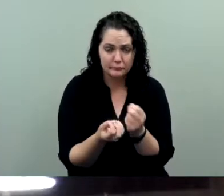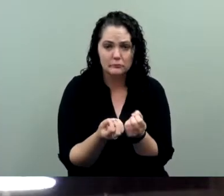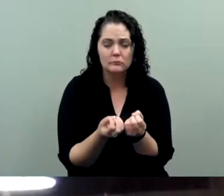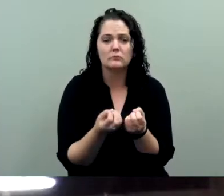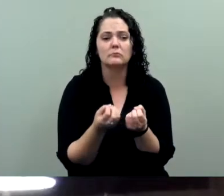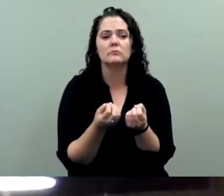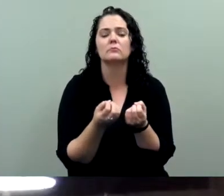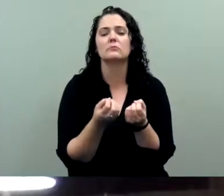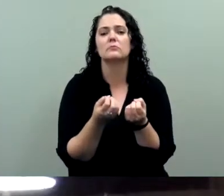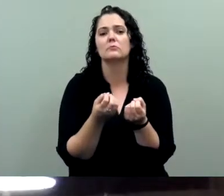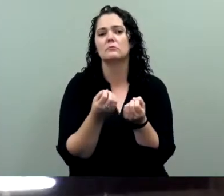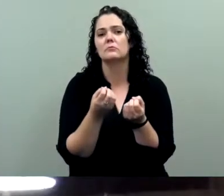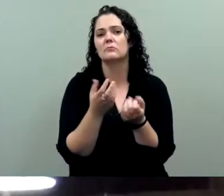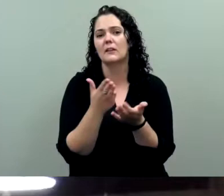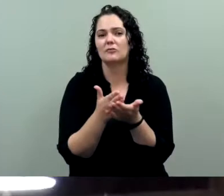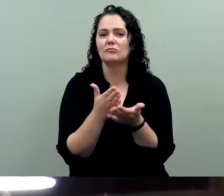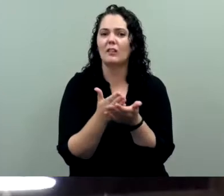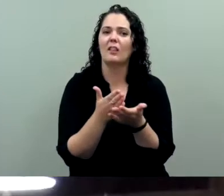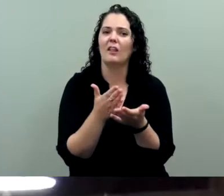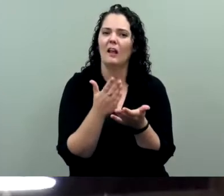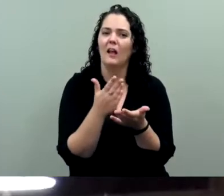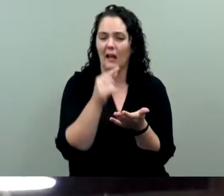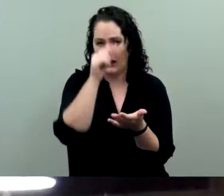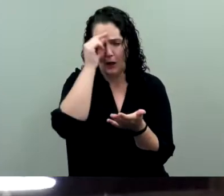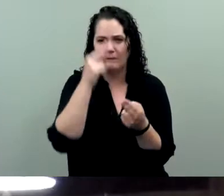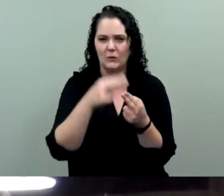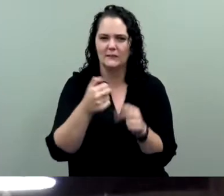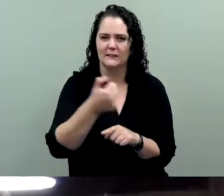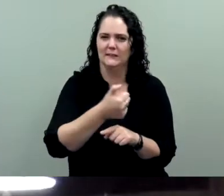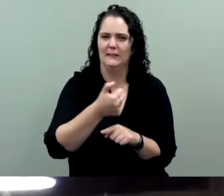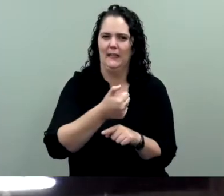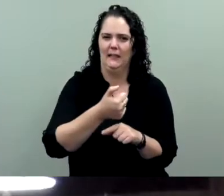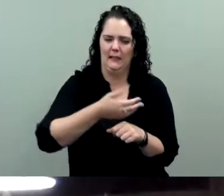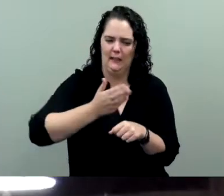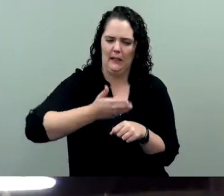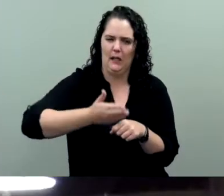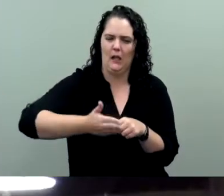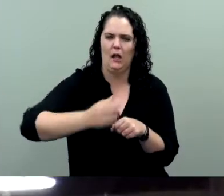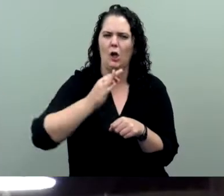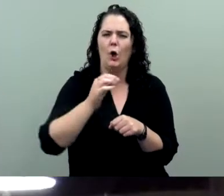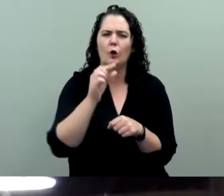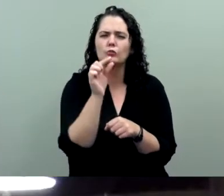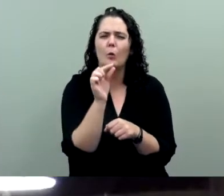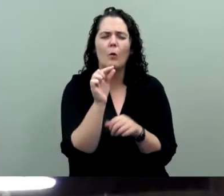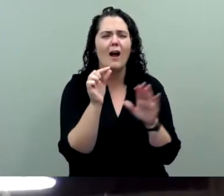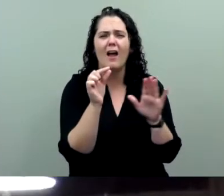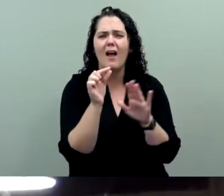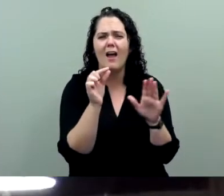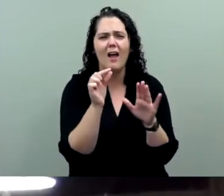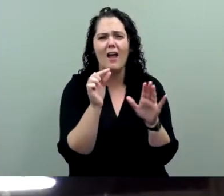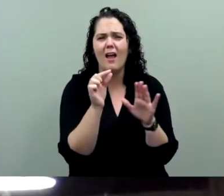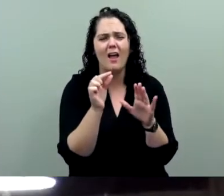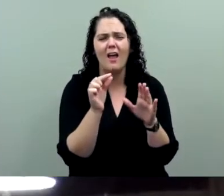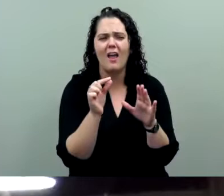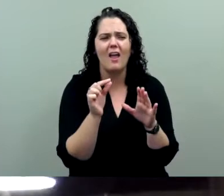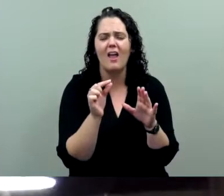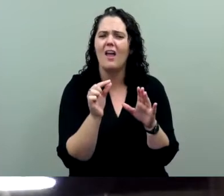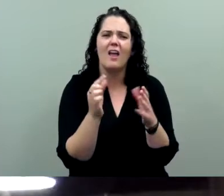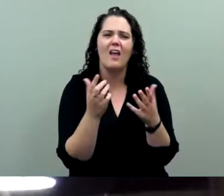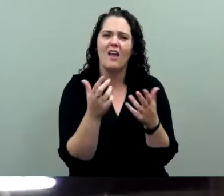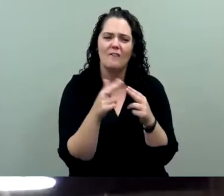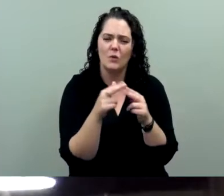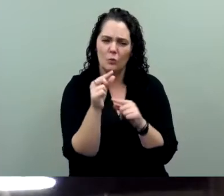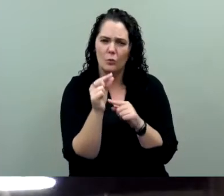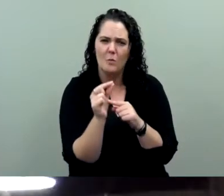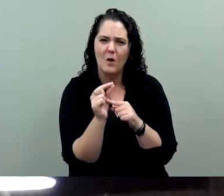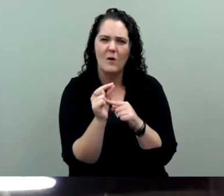about 16 pieces. Now, one of the reasons for not dicing it even smaller than that is you will be removing this brown skin. And if you